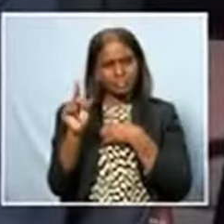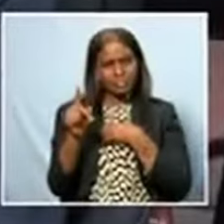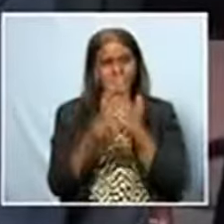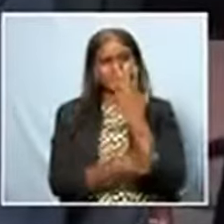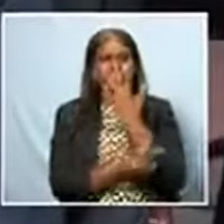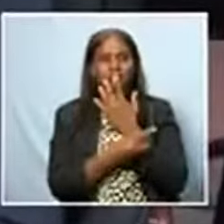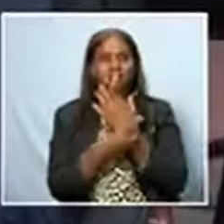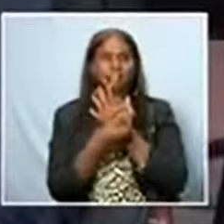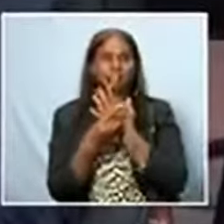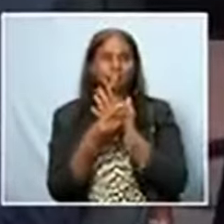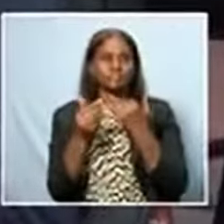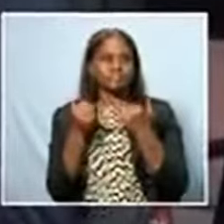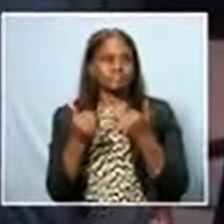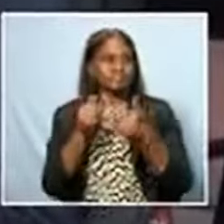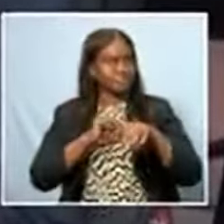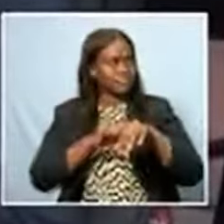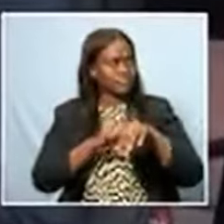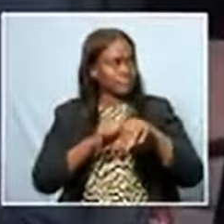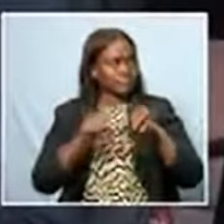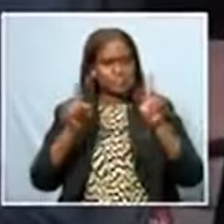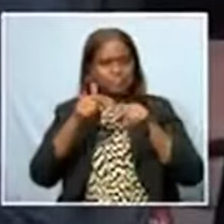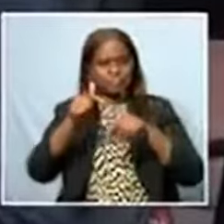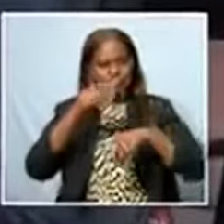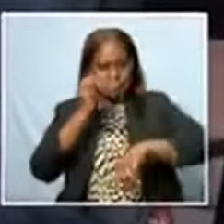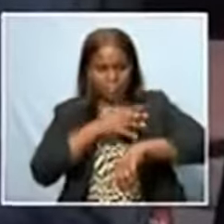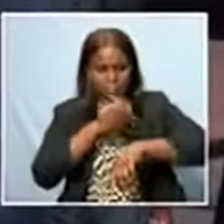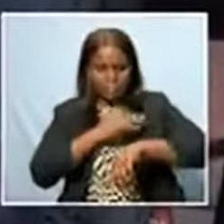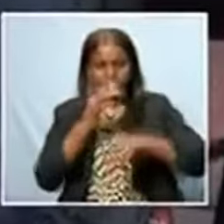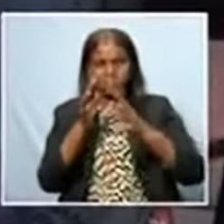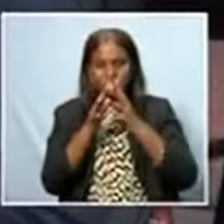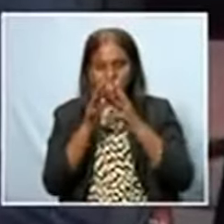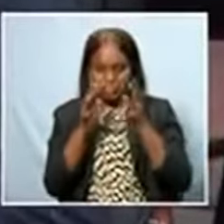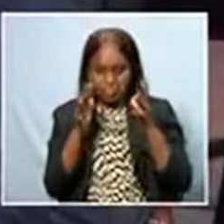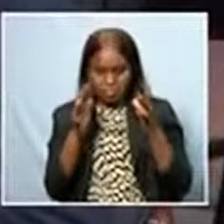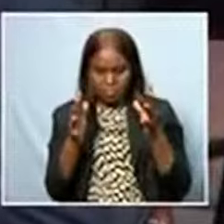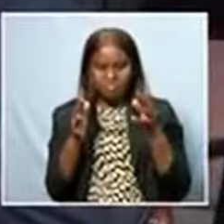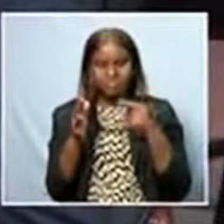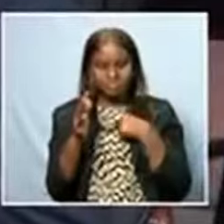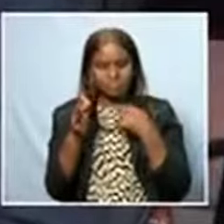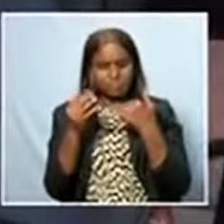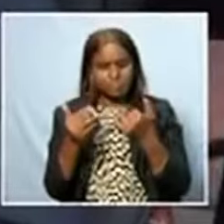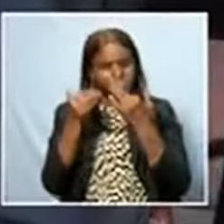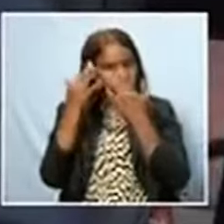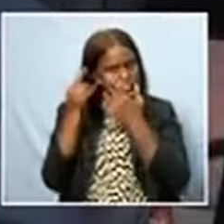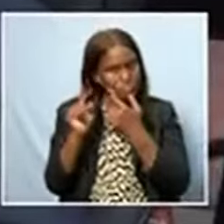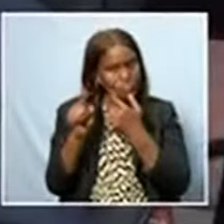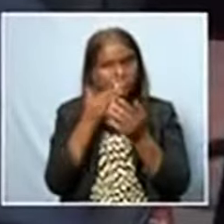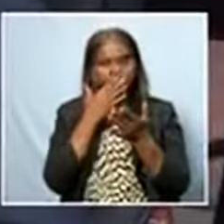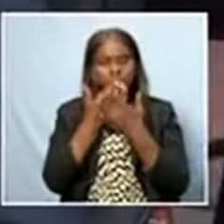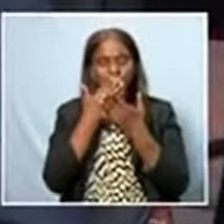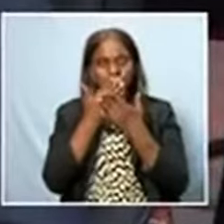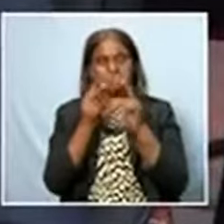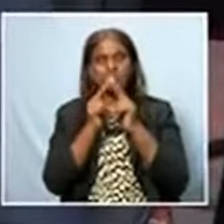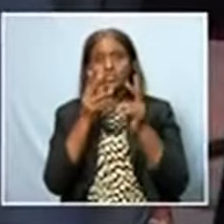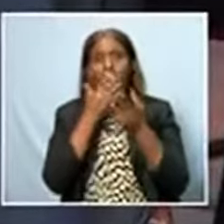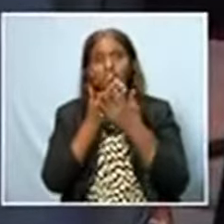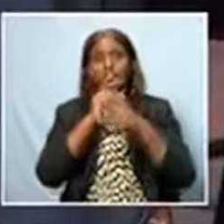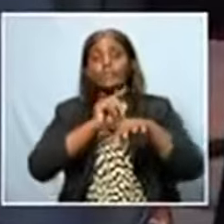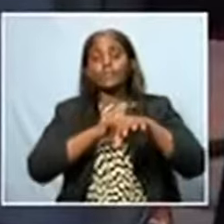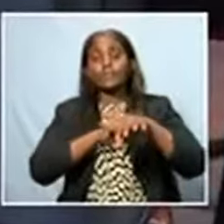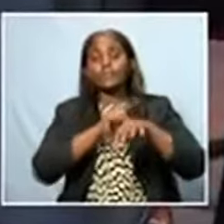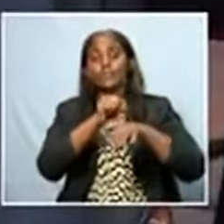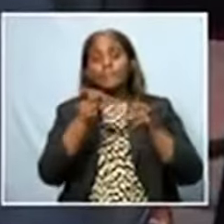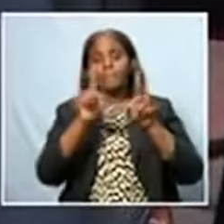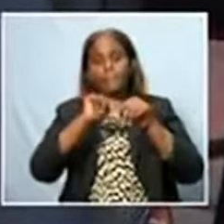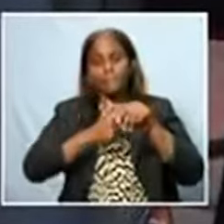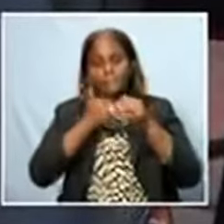development. Now, at the time when the investment is maturing, I expect the cash flows to be very good, and that's a time